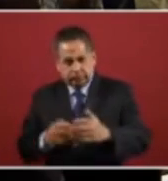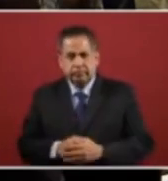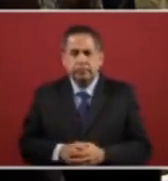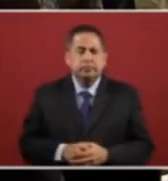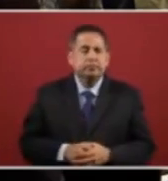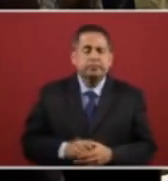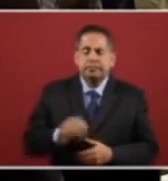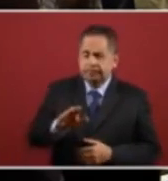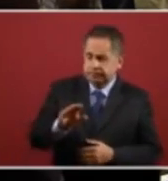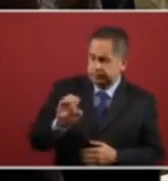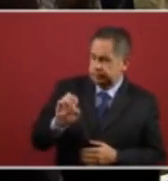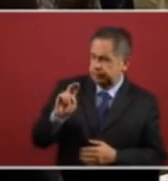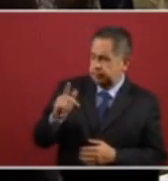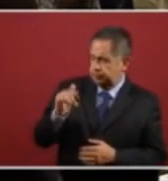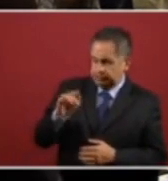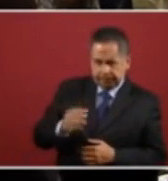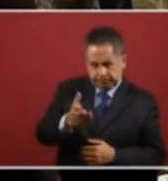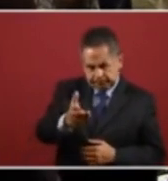Eugenio,